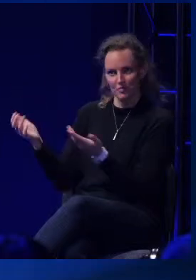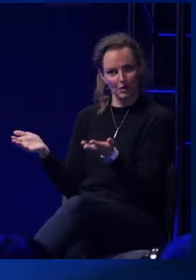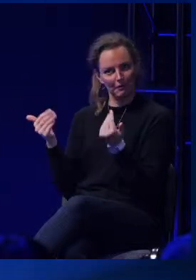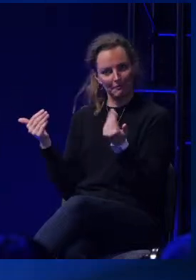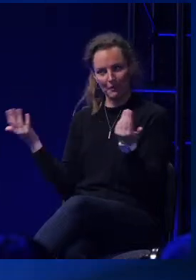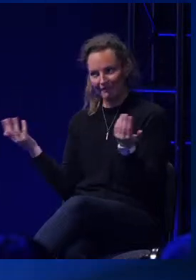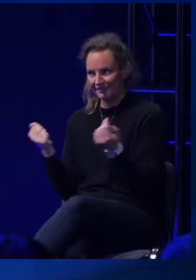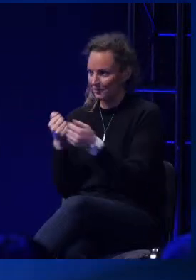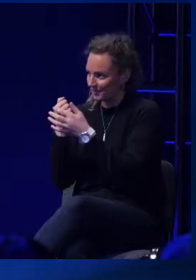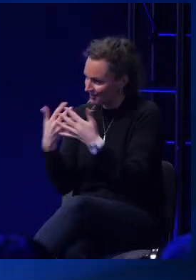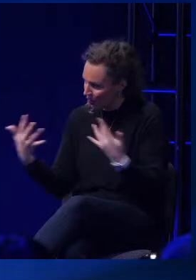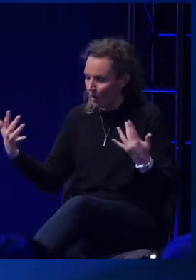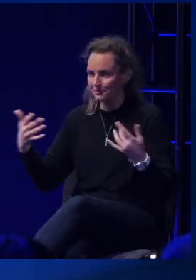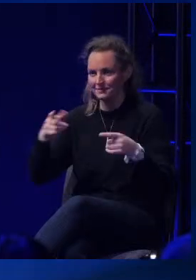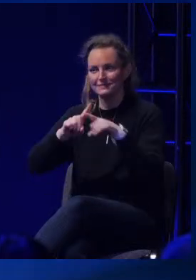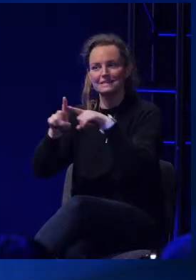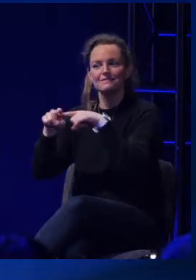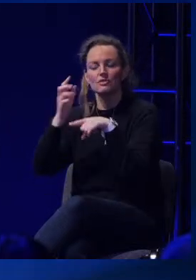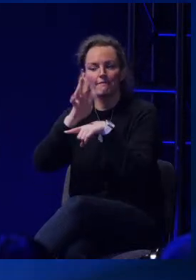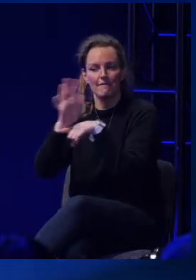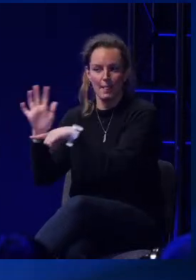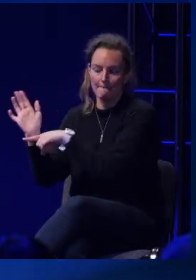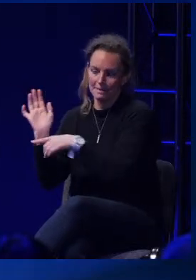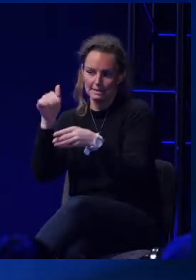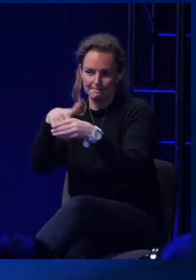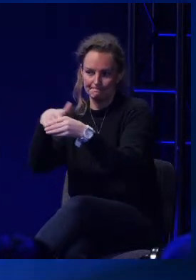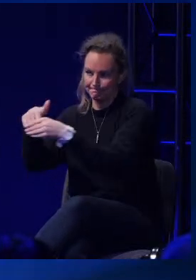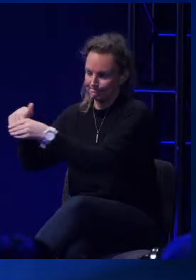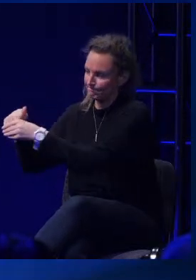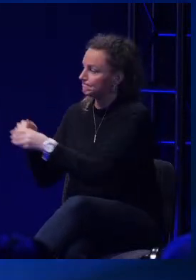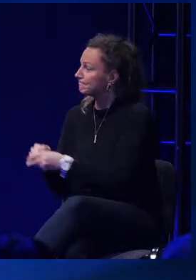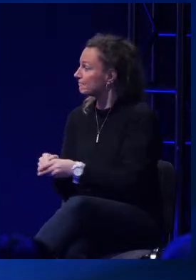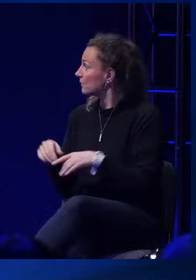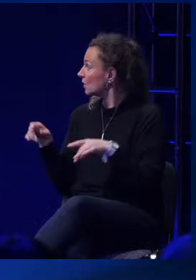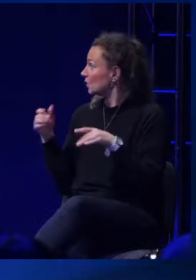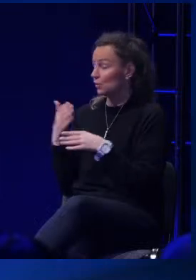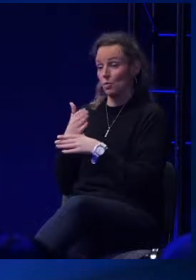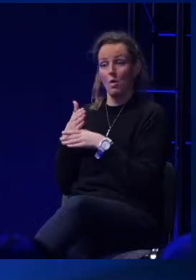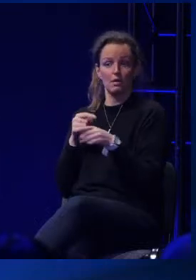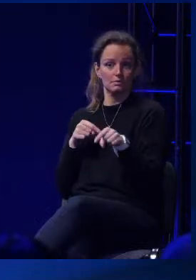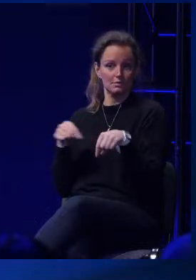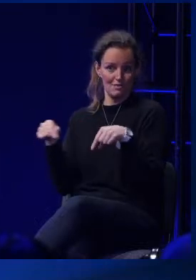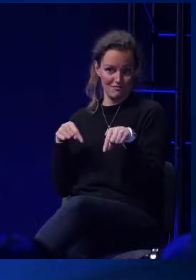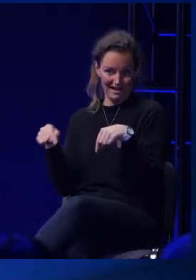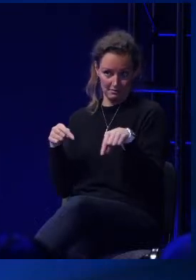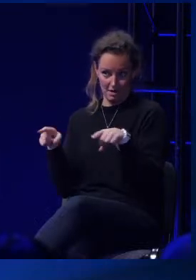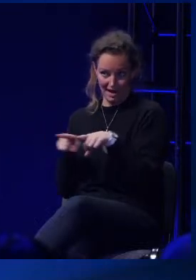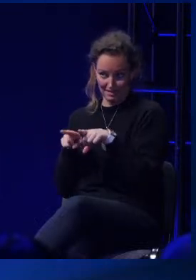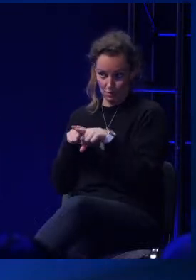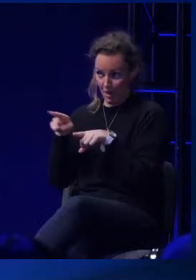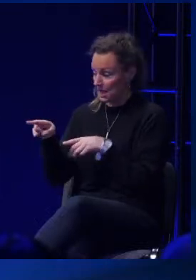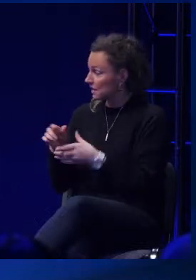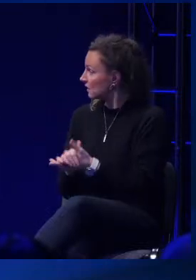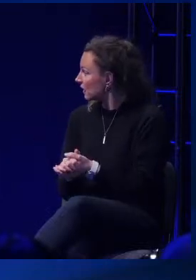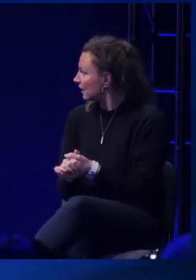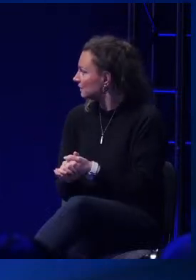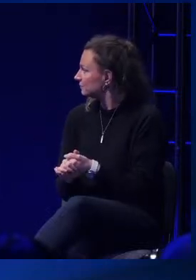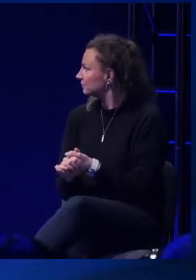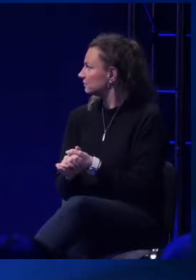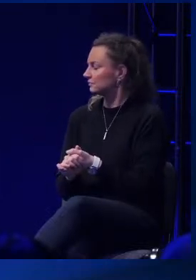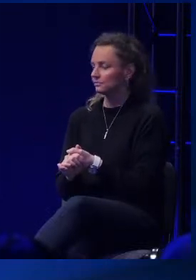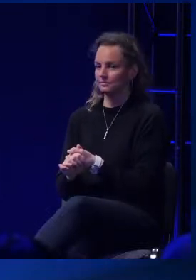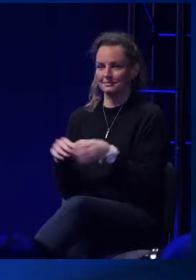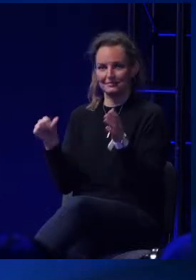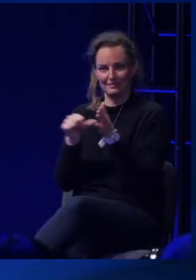And you worked a lot also with director Andrzej, it's difficult, the name, Zwiaginczew?